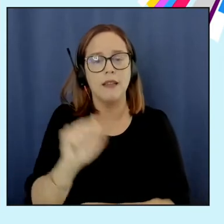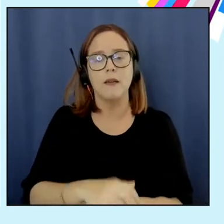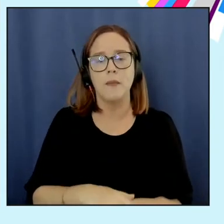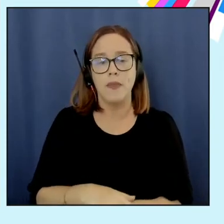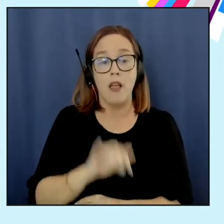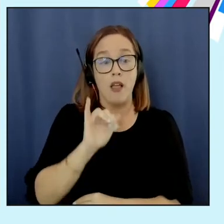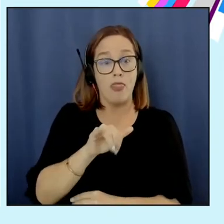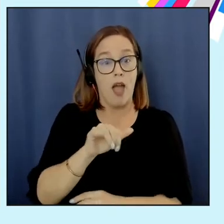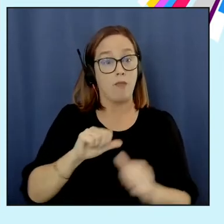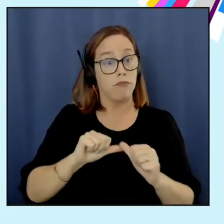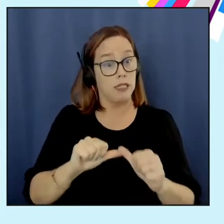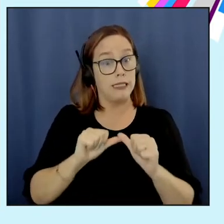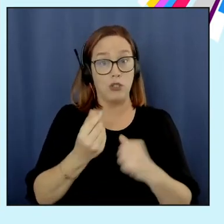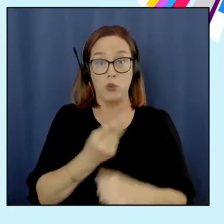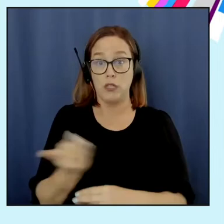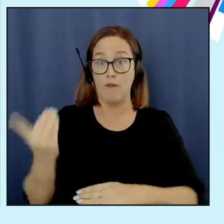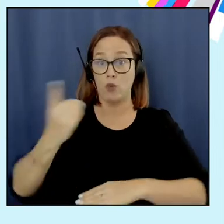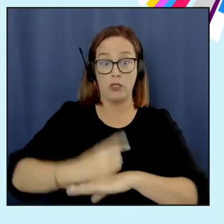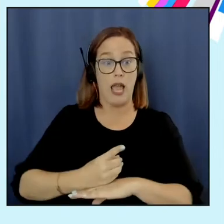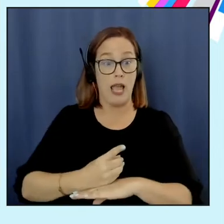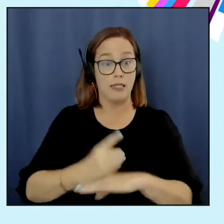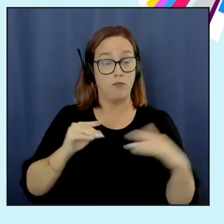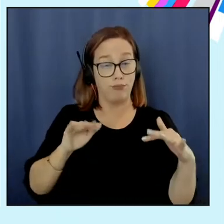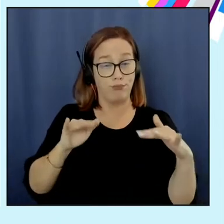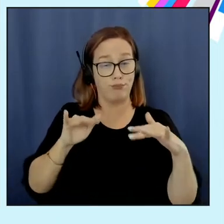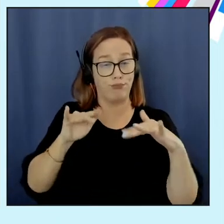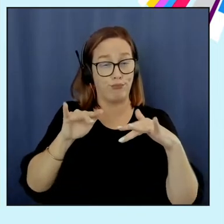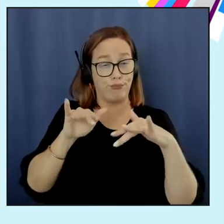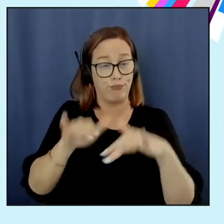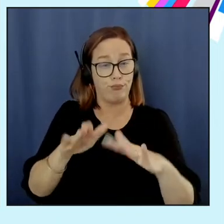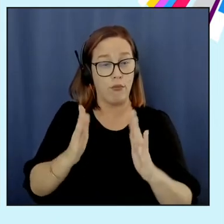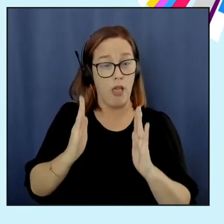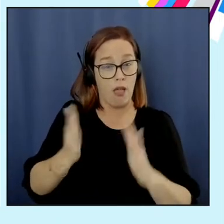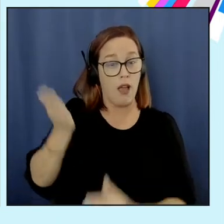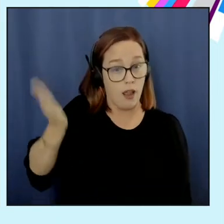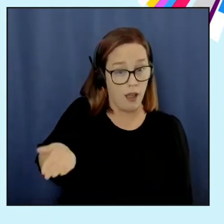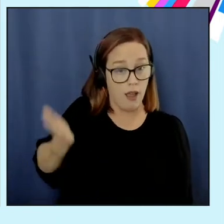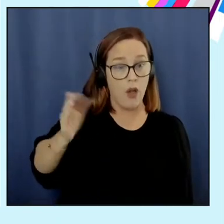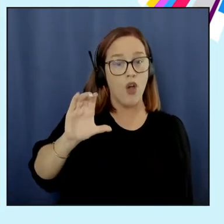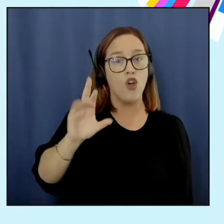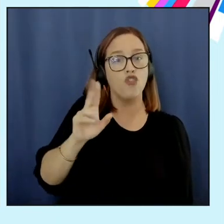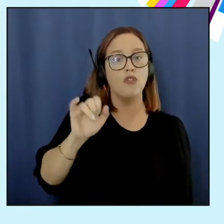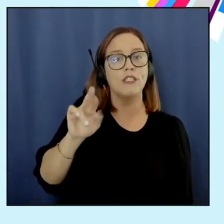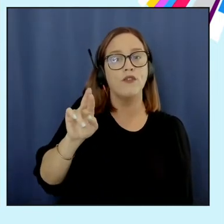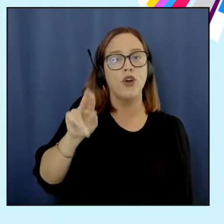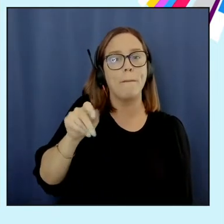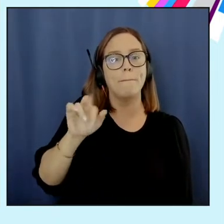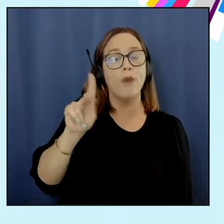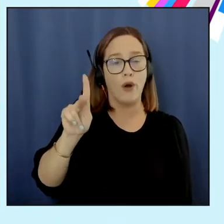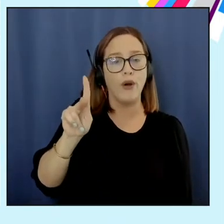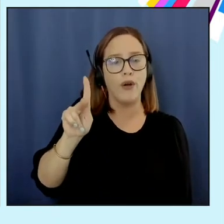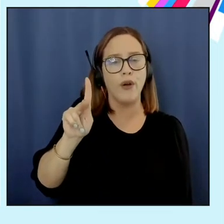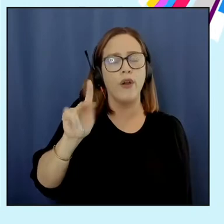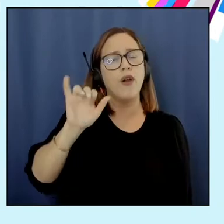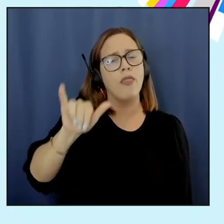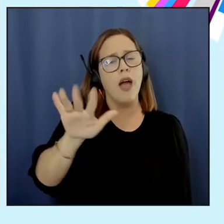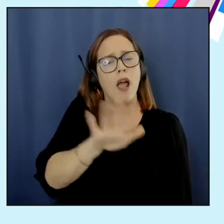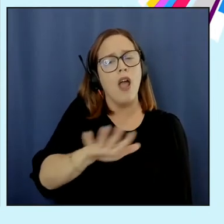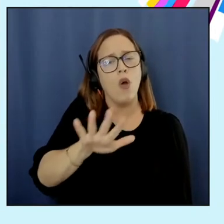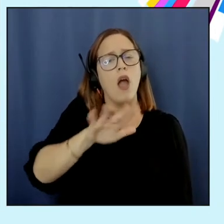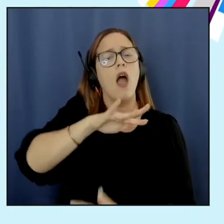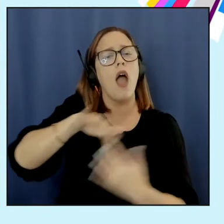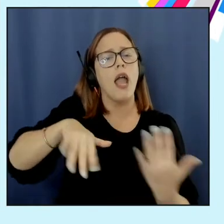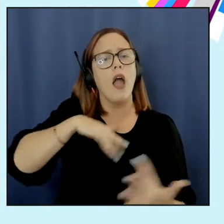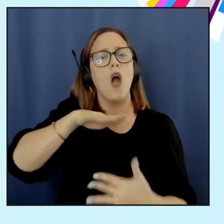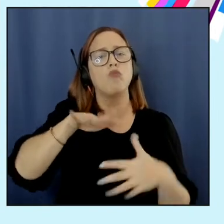over several days, and it spilled into Christopher Park over here. Christopher Park was a hangout and often a refuge for